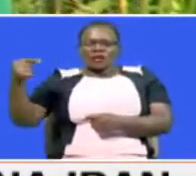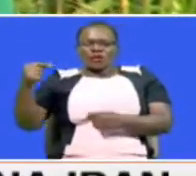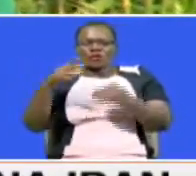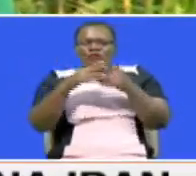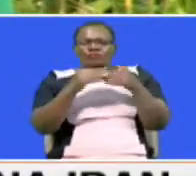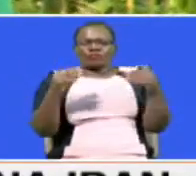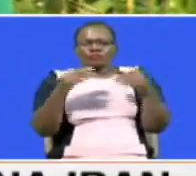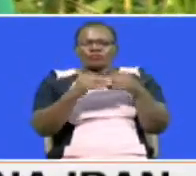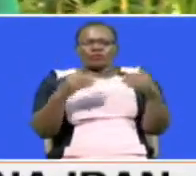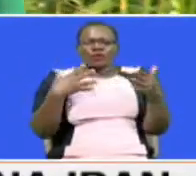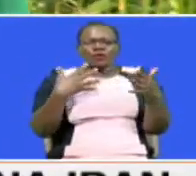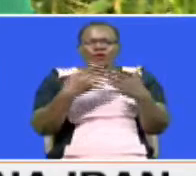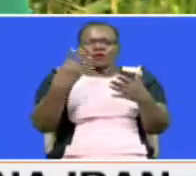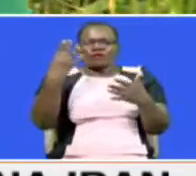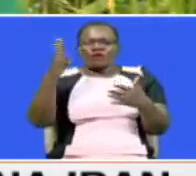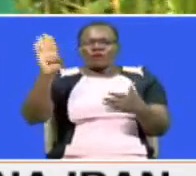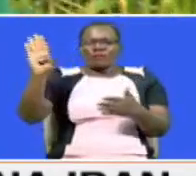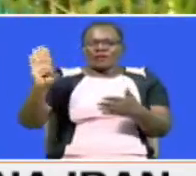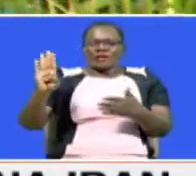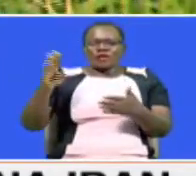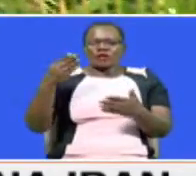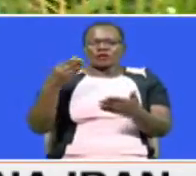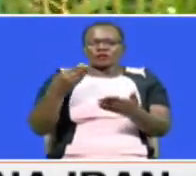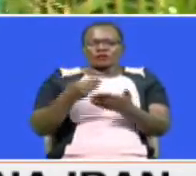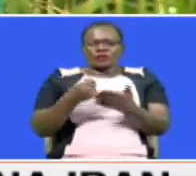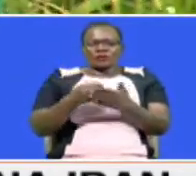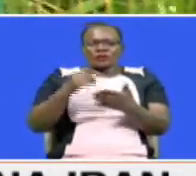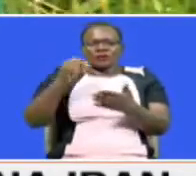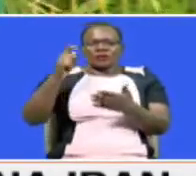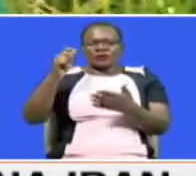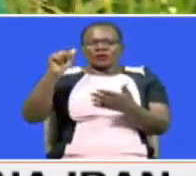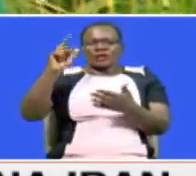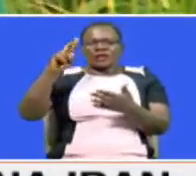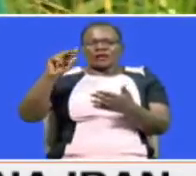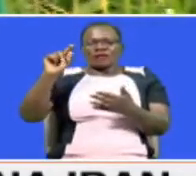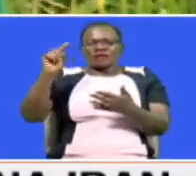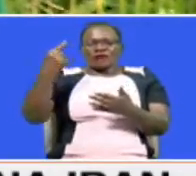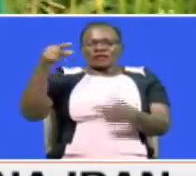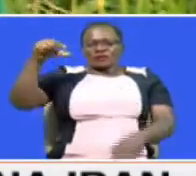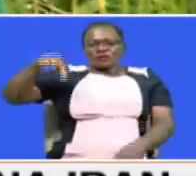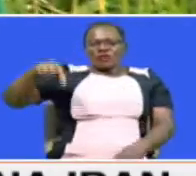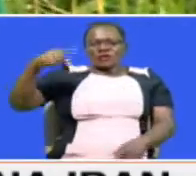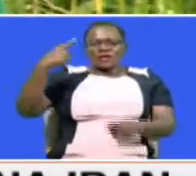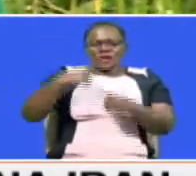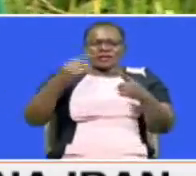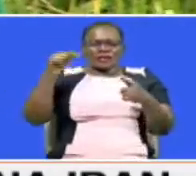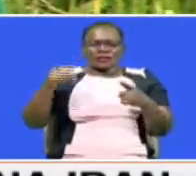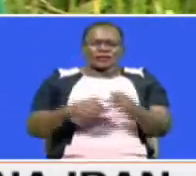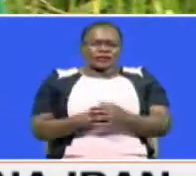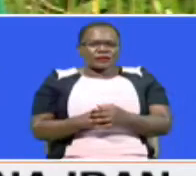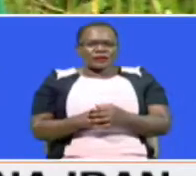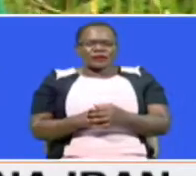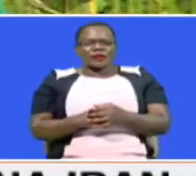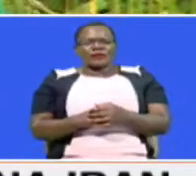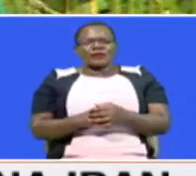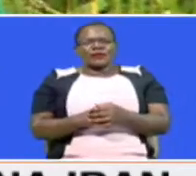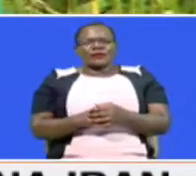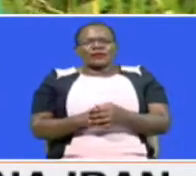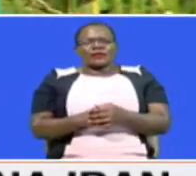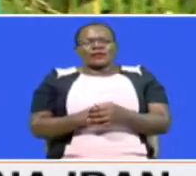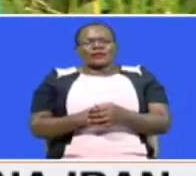$28.4 million, about 4 billion shillings, to Tehran in the first quarter of this year, which is